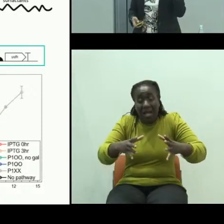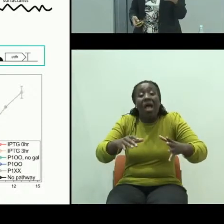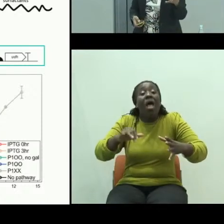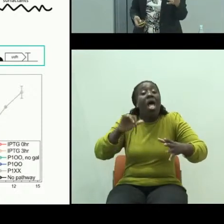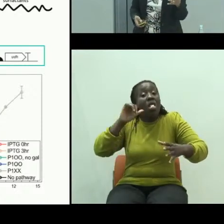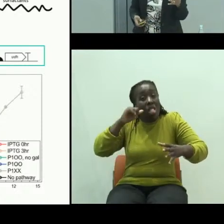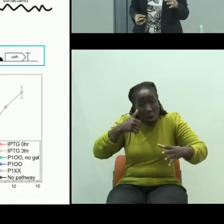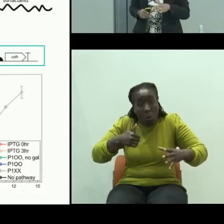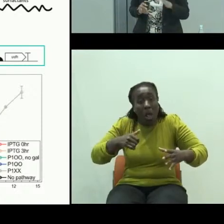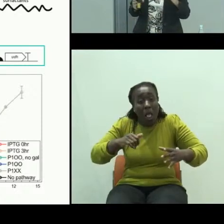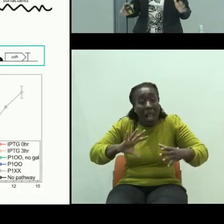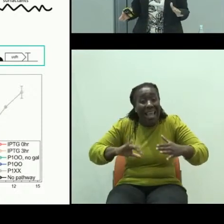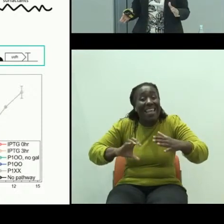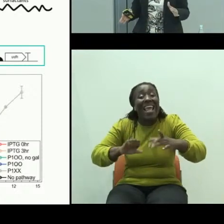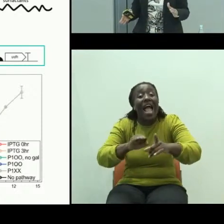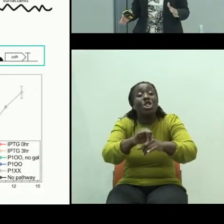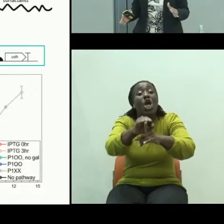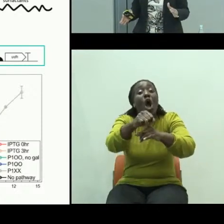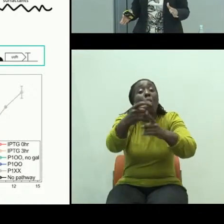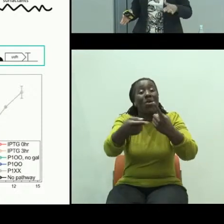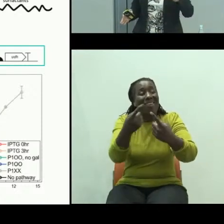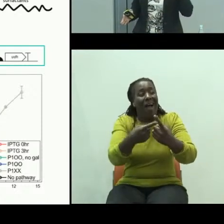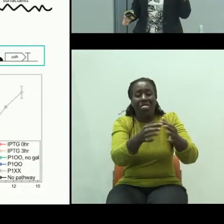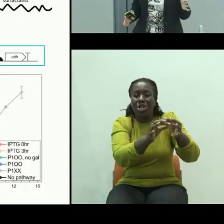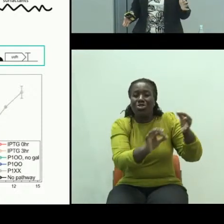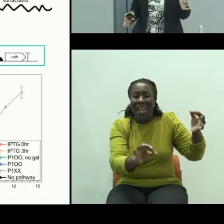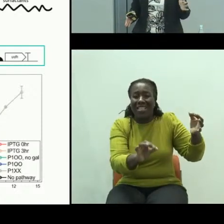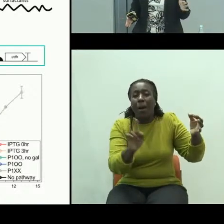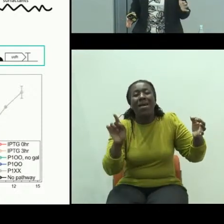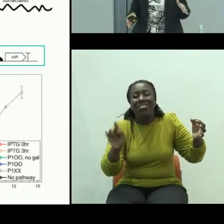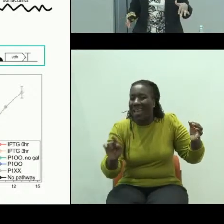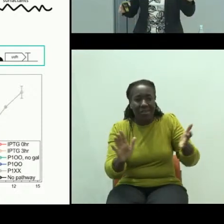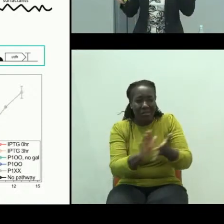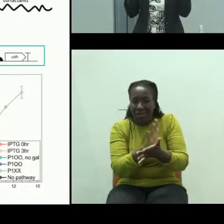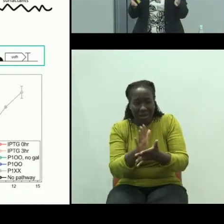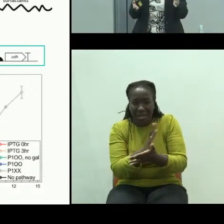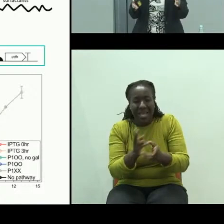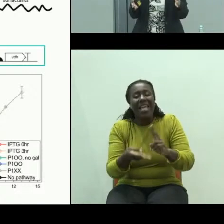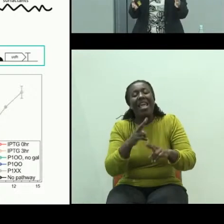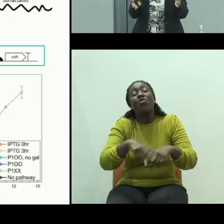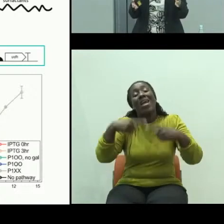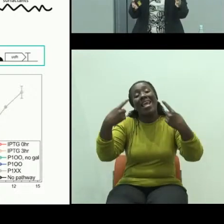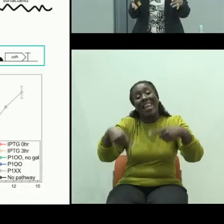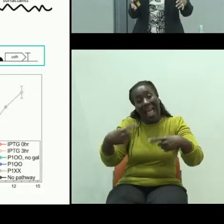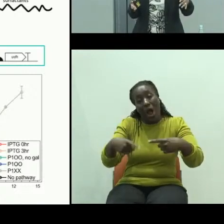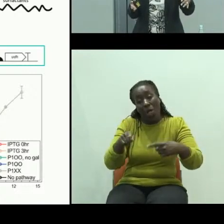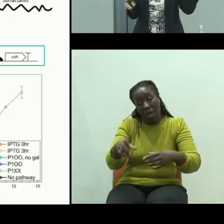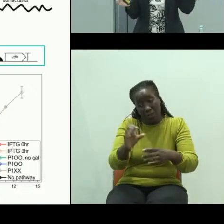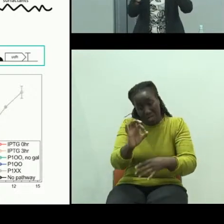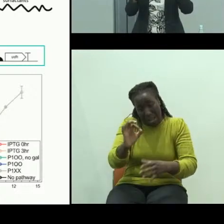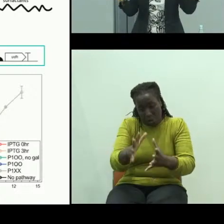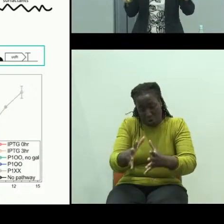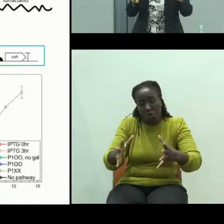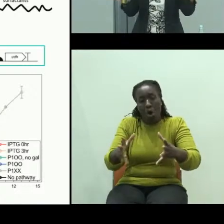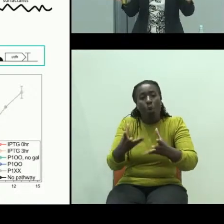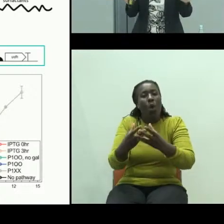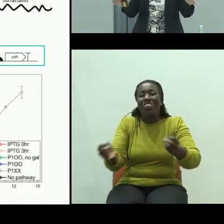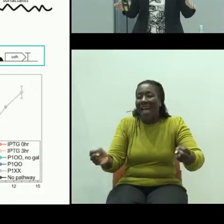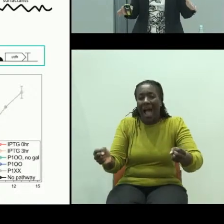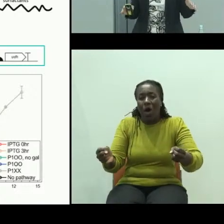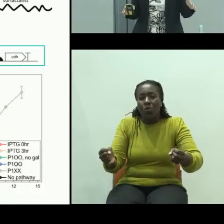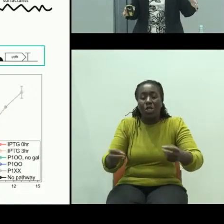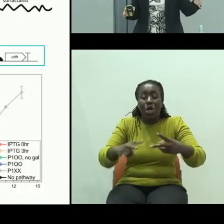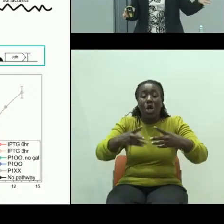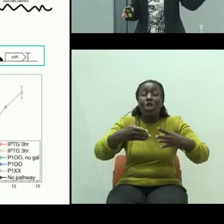the other strains, but they are not very happy. If, on the other hand, we let the cells grow without turning the